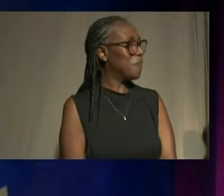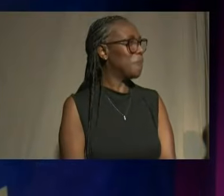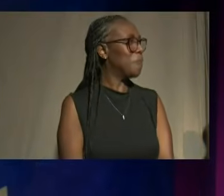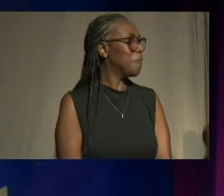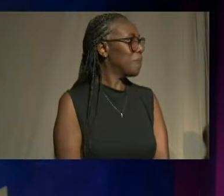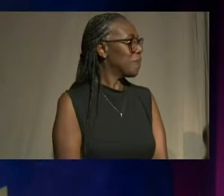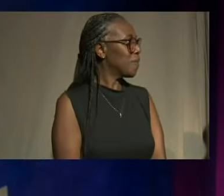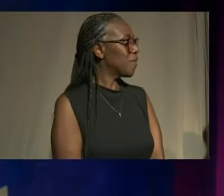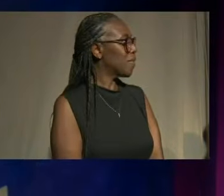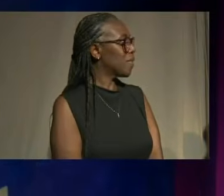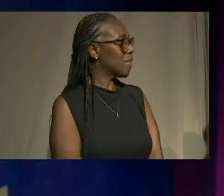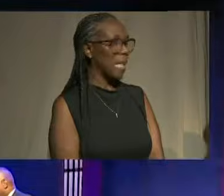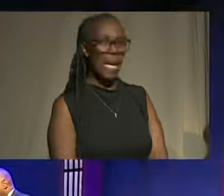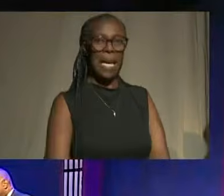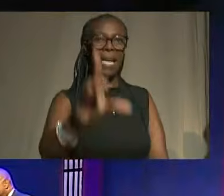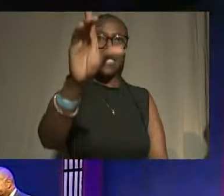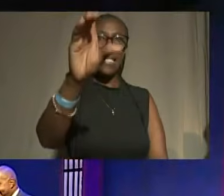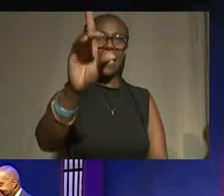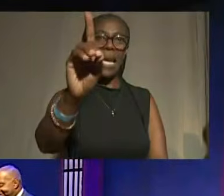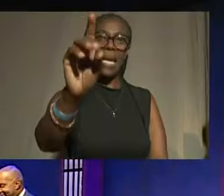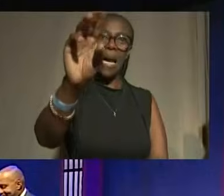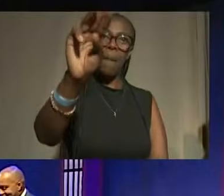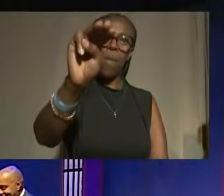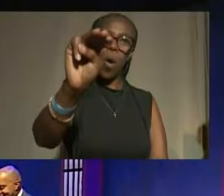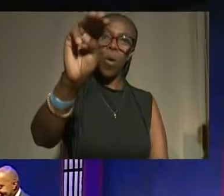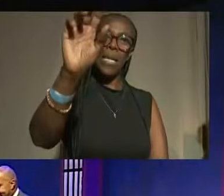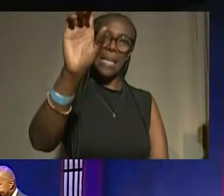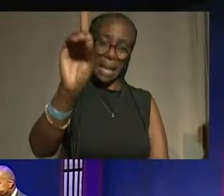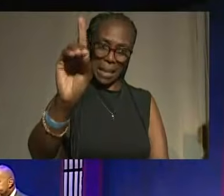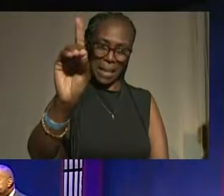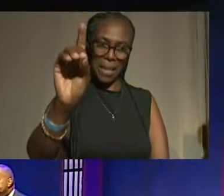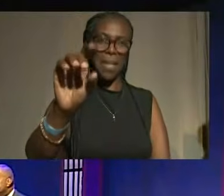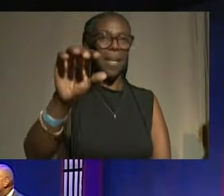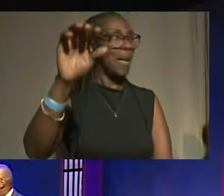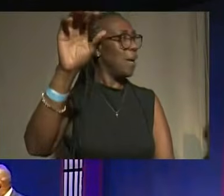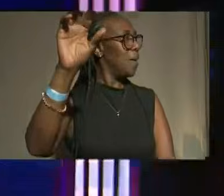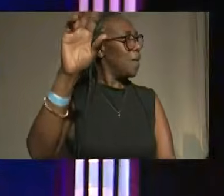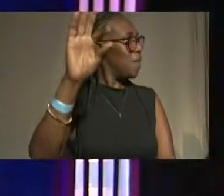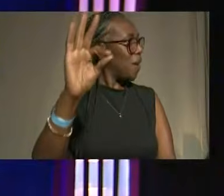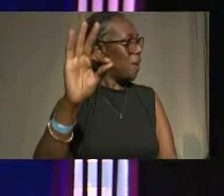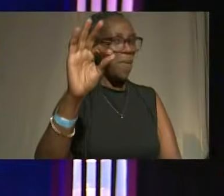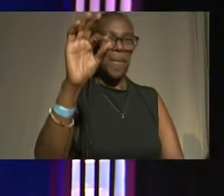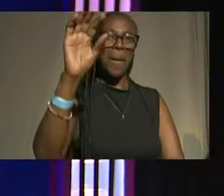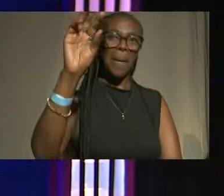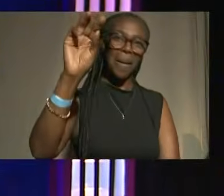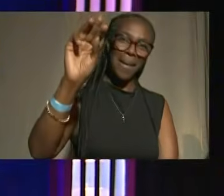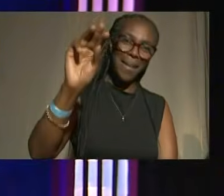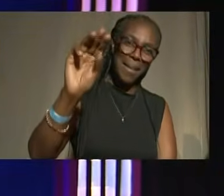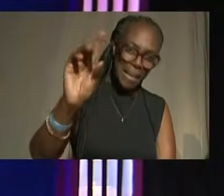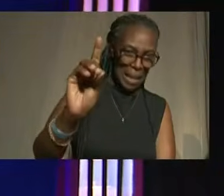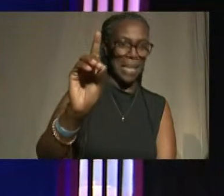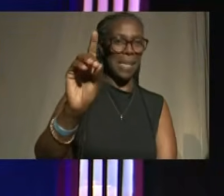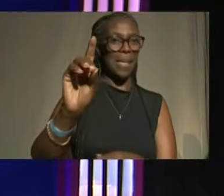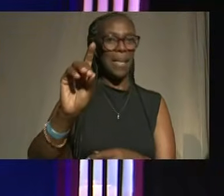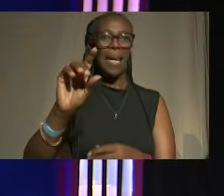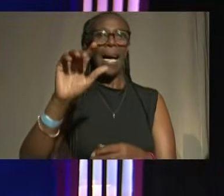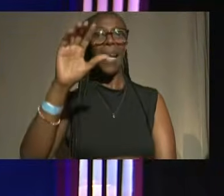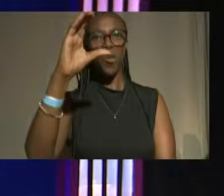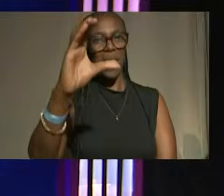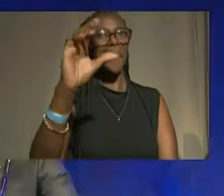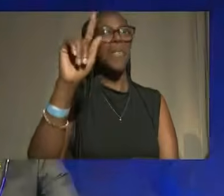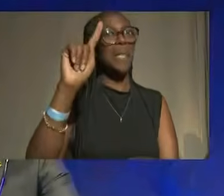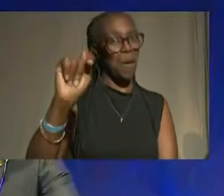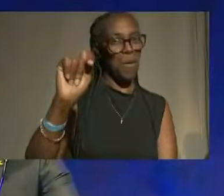between Dana Morris Dixon, Faval Williams, and Christopher Tufton for Team Jamaica Labour Party,